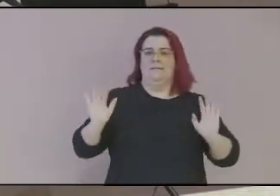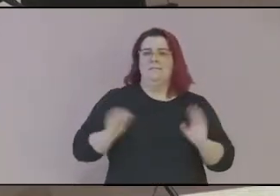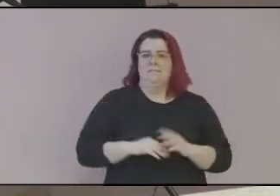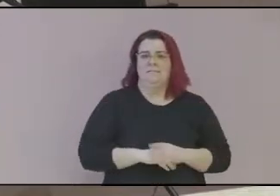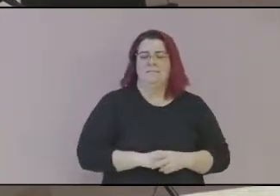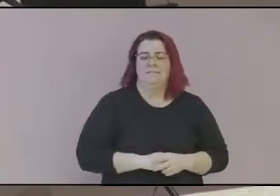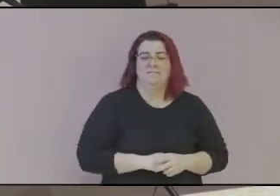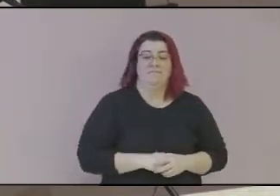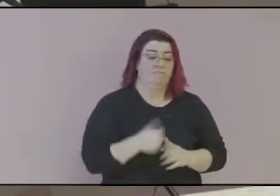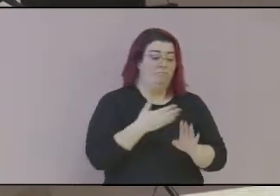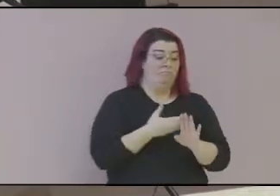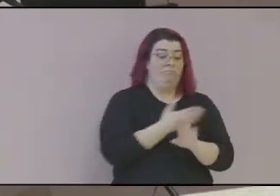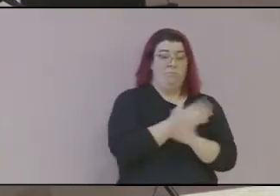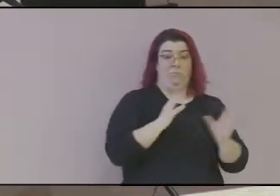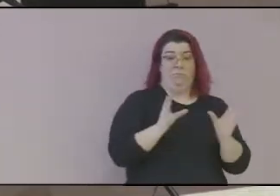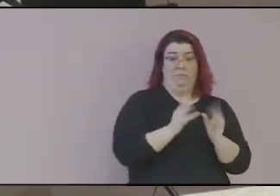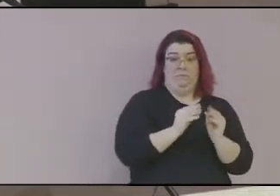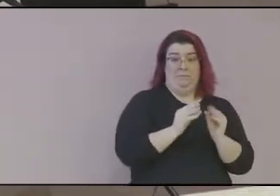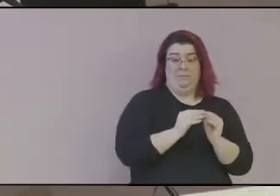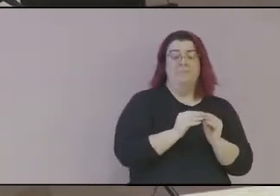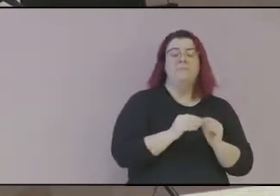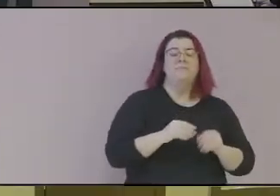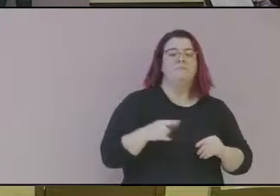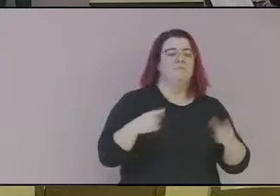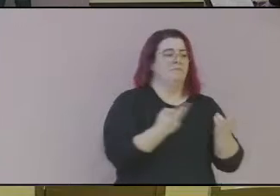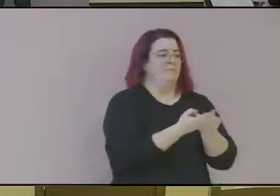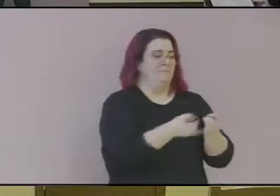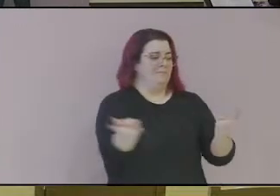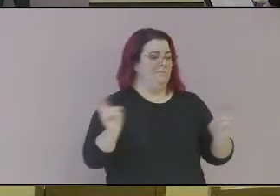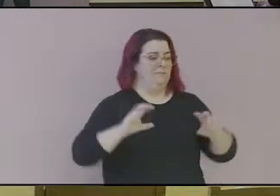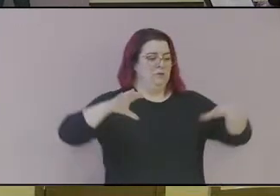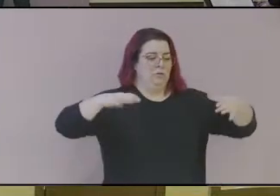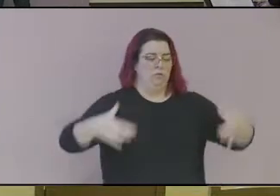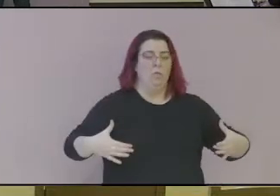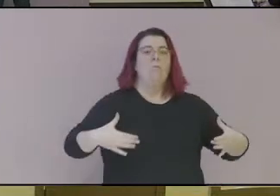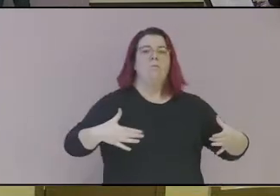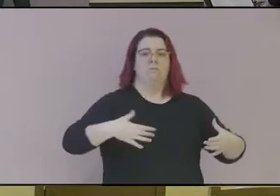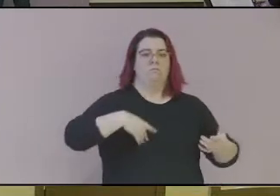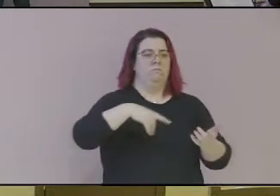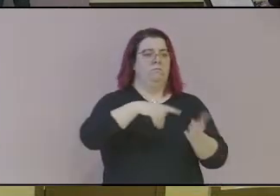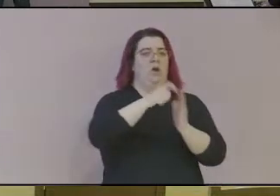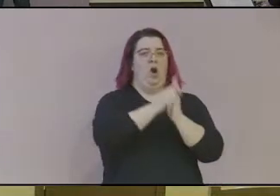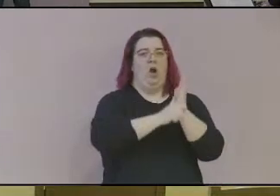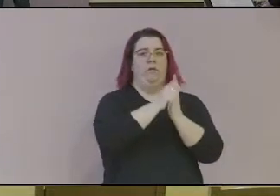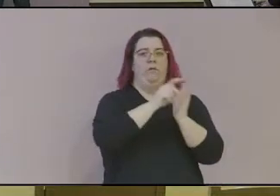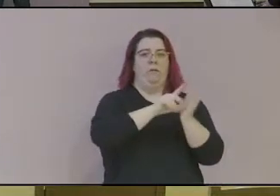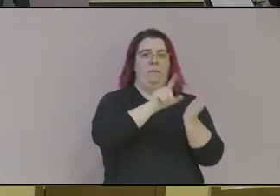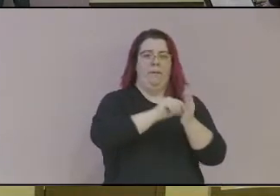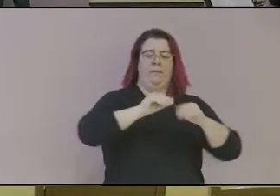meeting, the work group reviewed an article published in February